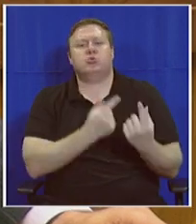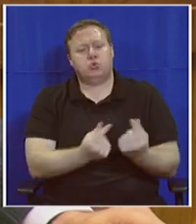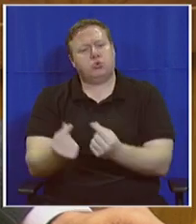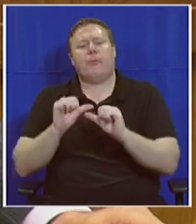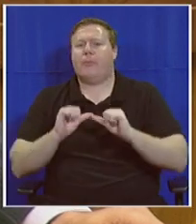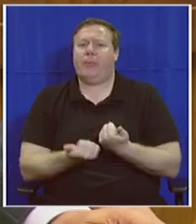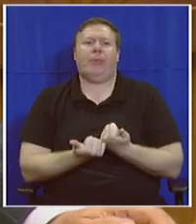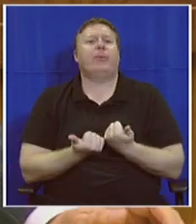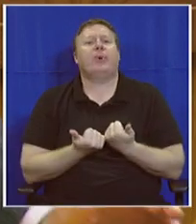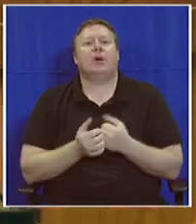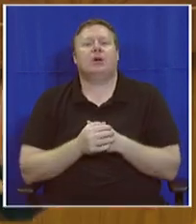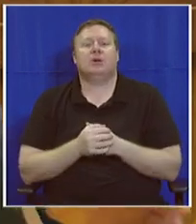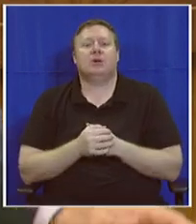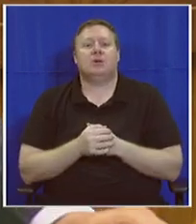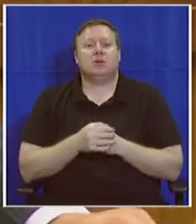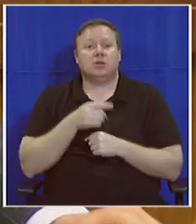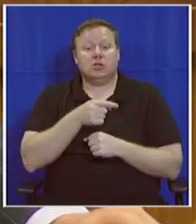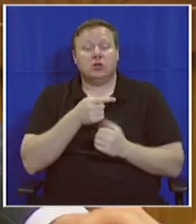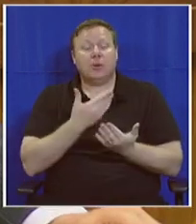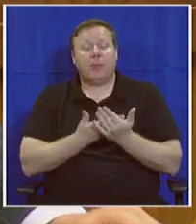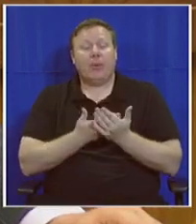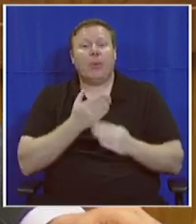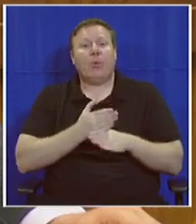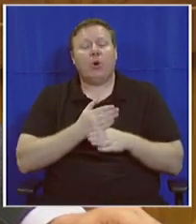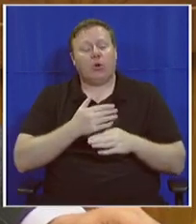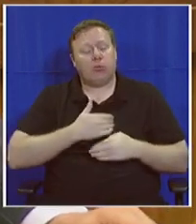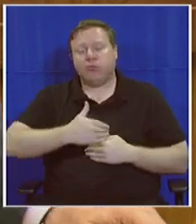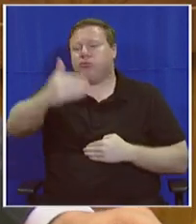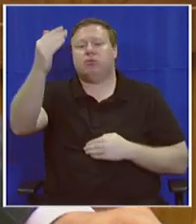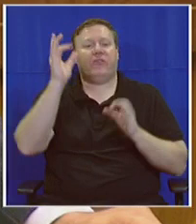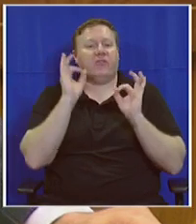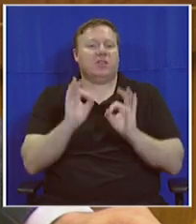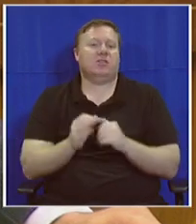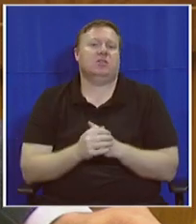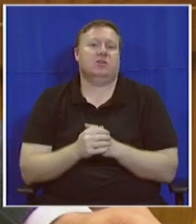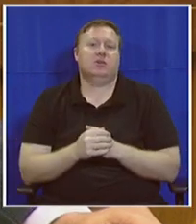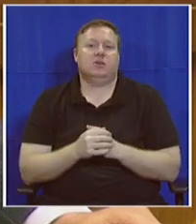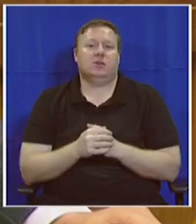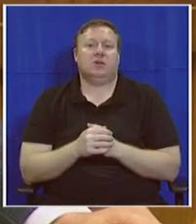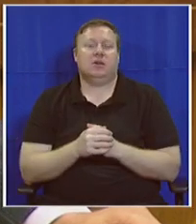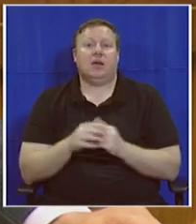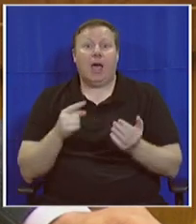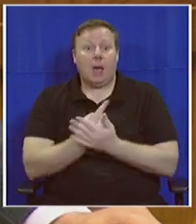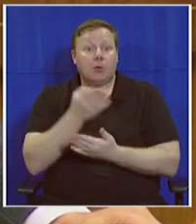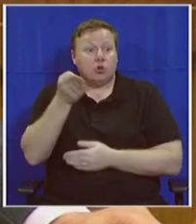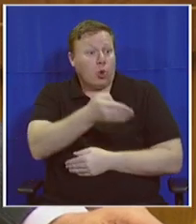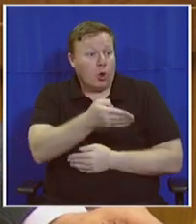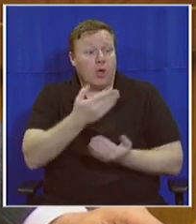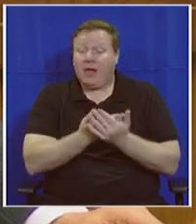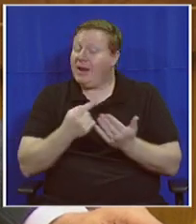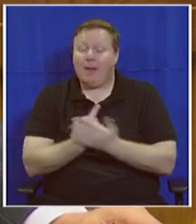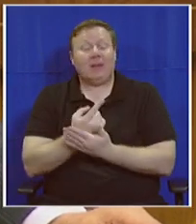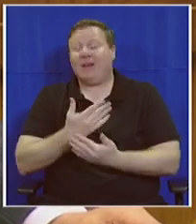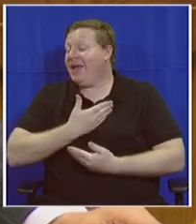she was destined to have a wonderful career in politics. What happened to her is something that could happen to any one of us, and it happens